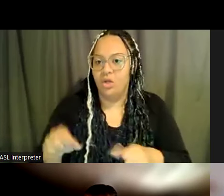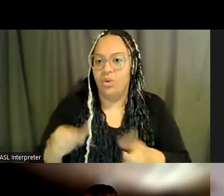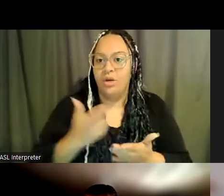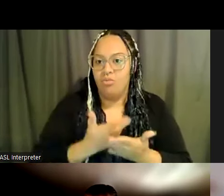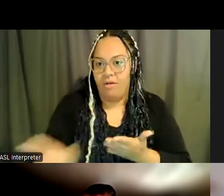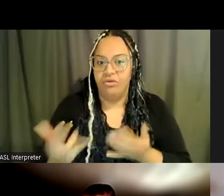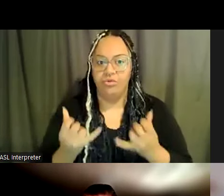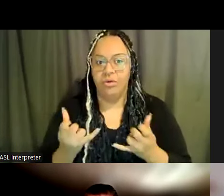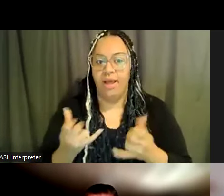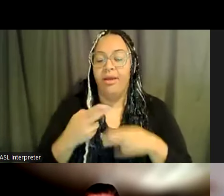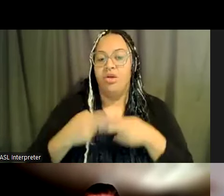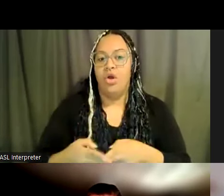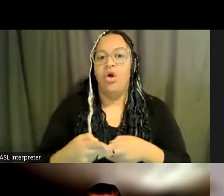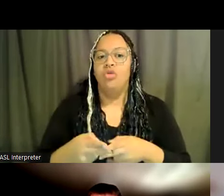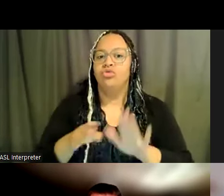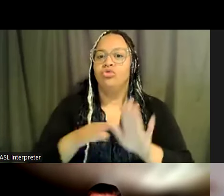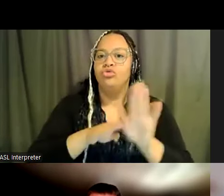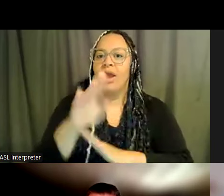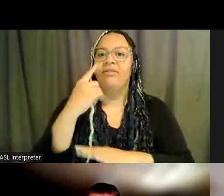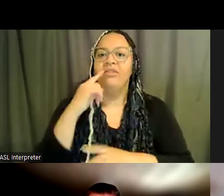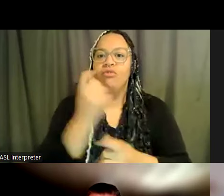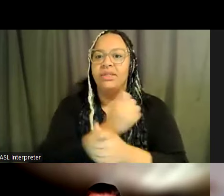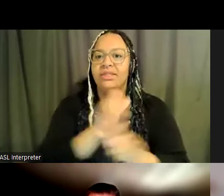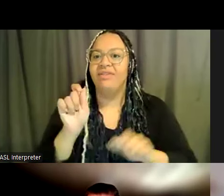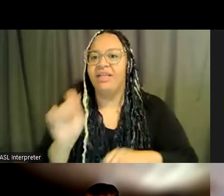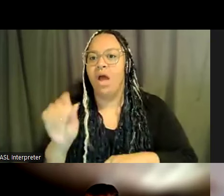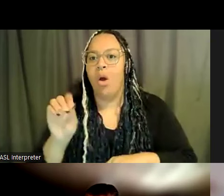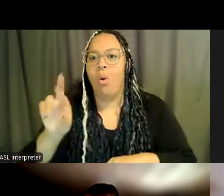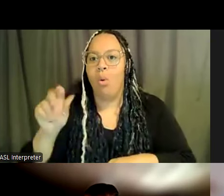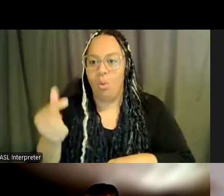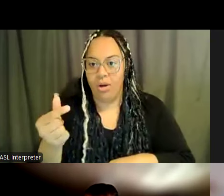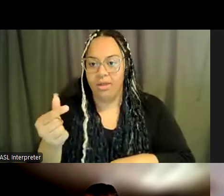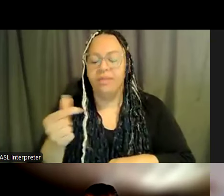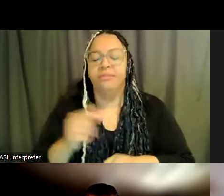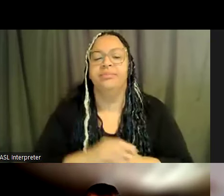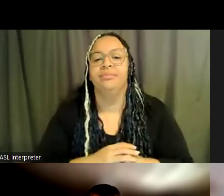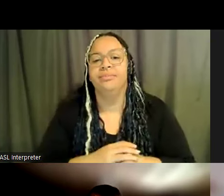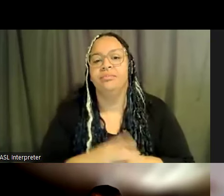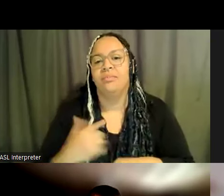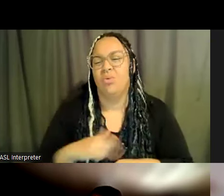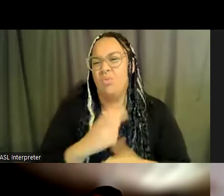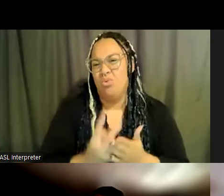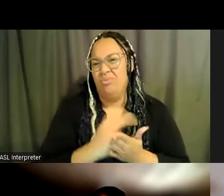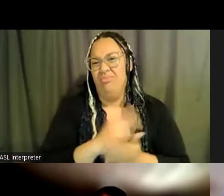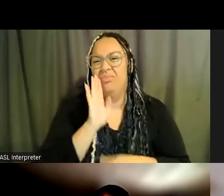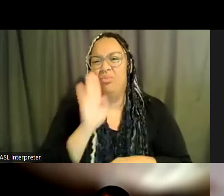It's called strivingforsafety.org. And as I mentioned, we'll kind of review it, but it's